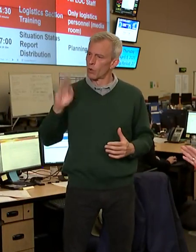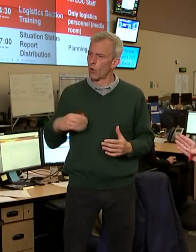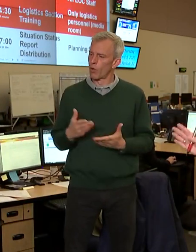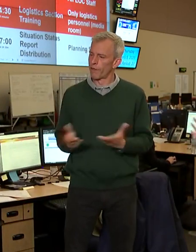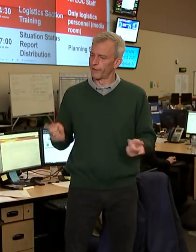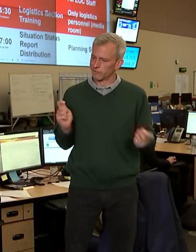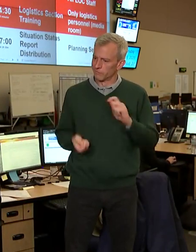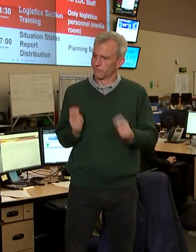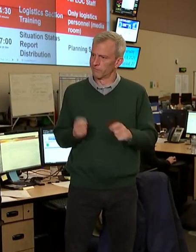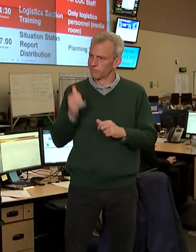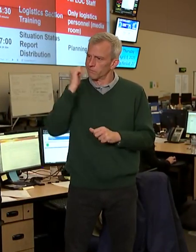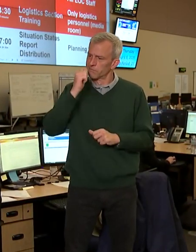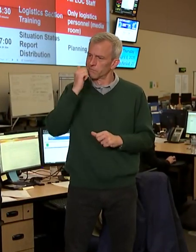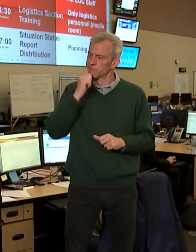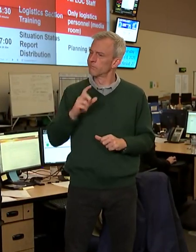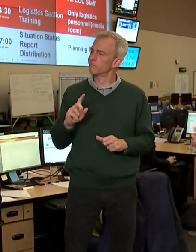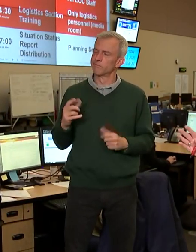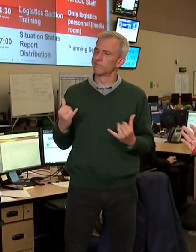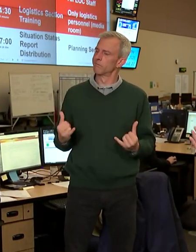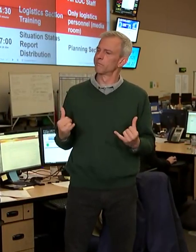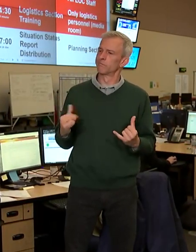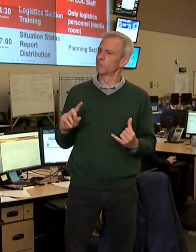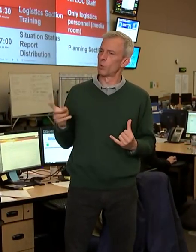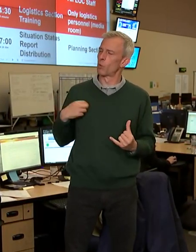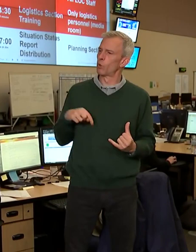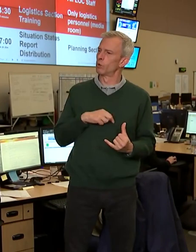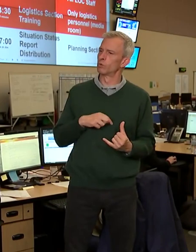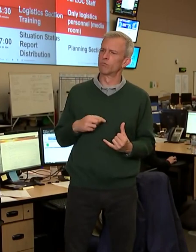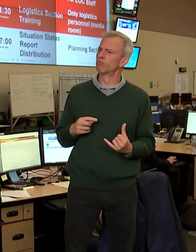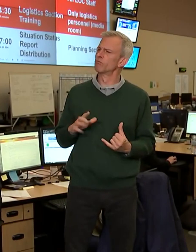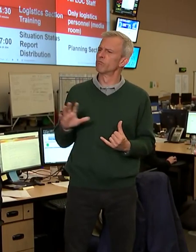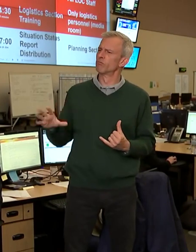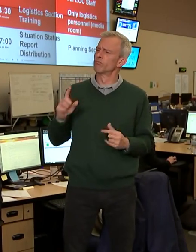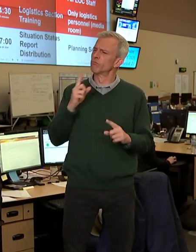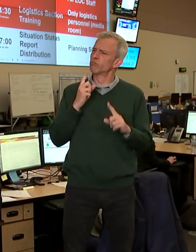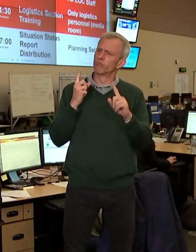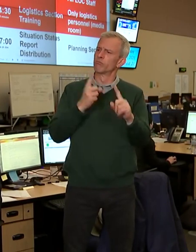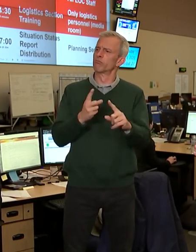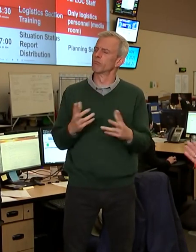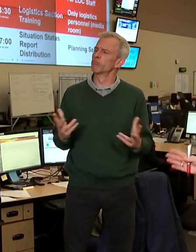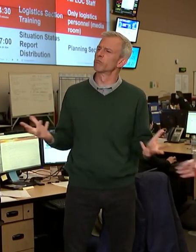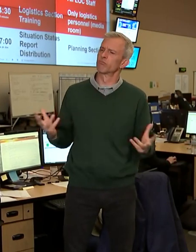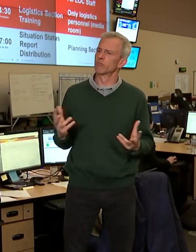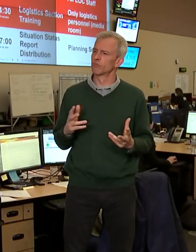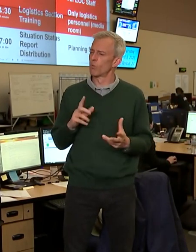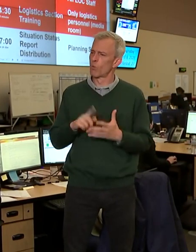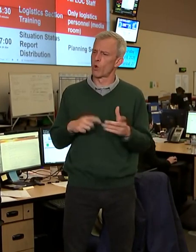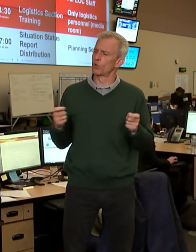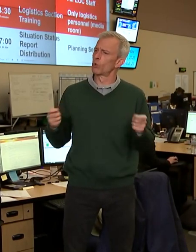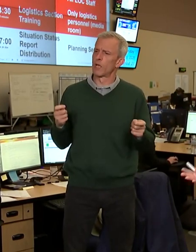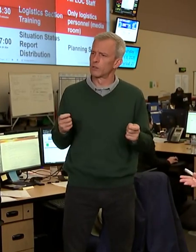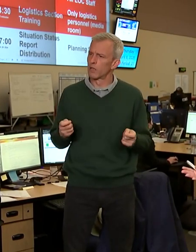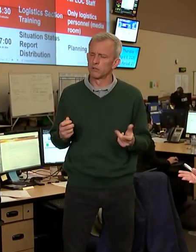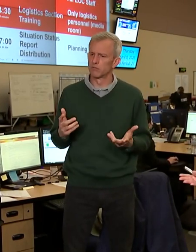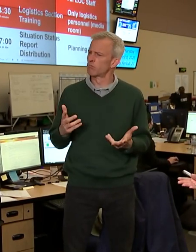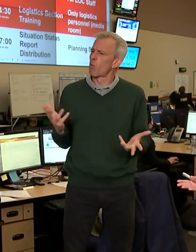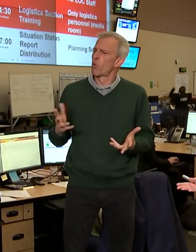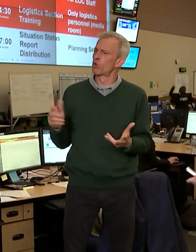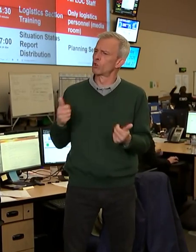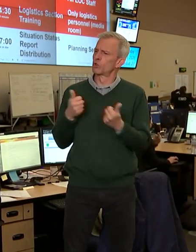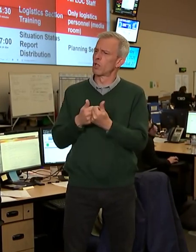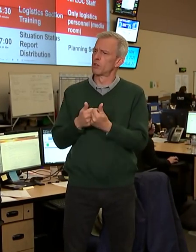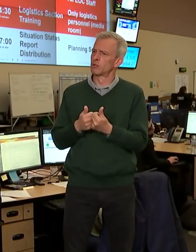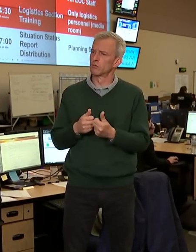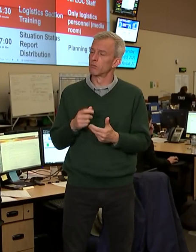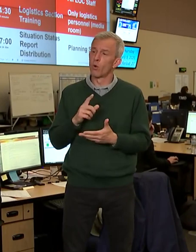basis. Where are we now? What are you working towards? What are you dealing with? Where are your challenges? And where are the areas